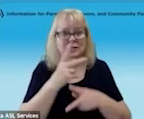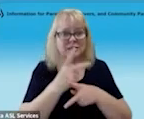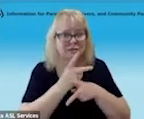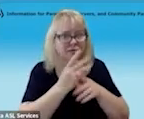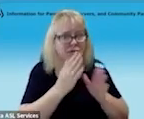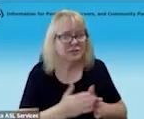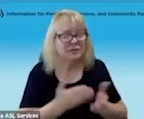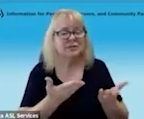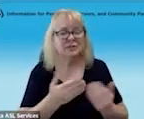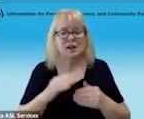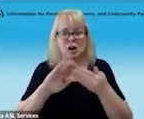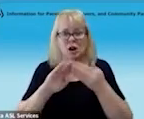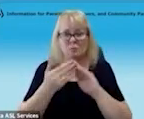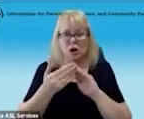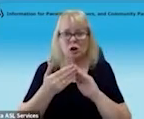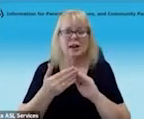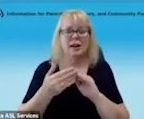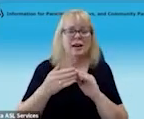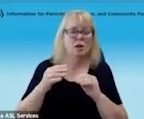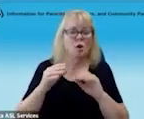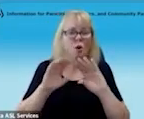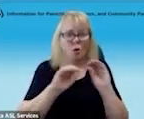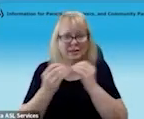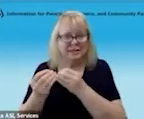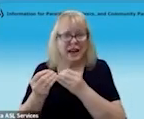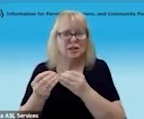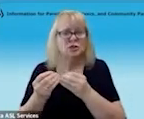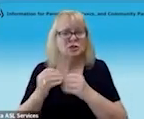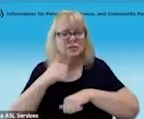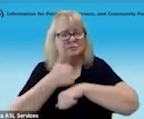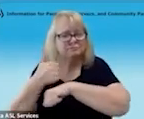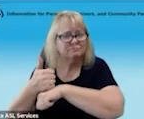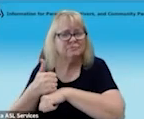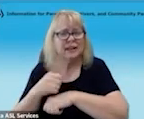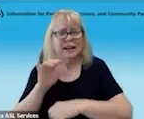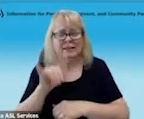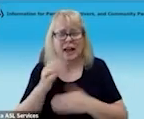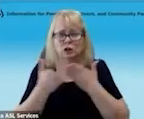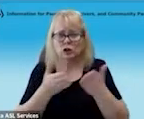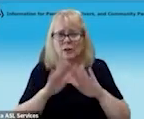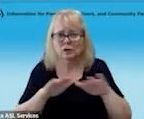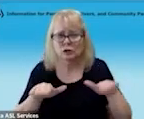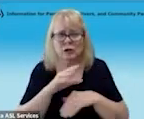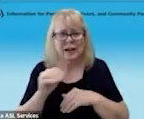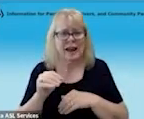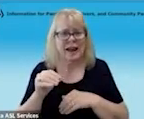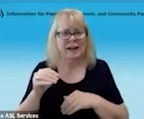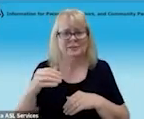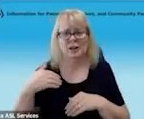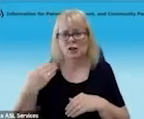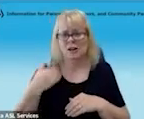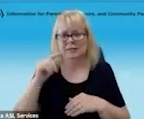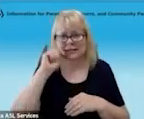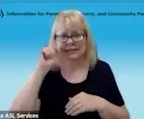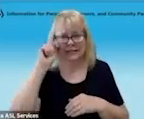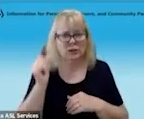serve children and adolescents, along with others who advocate every day for the health and